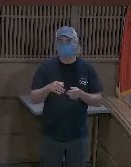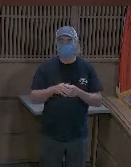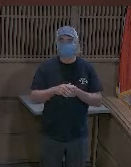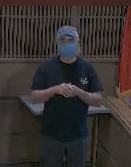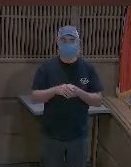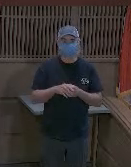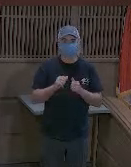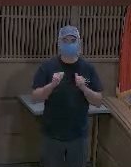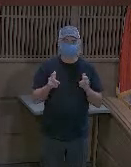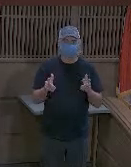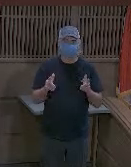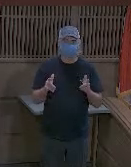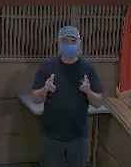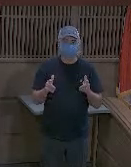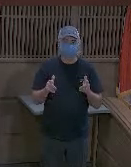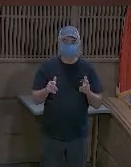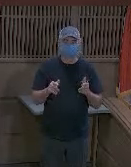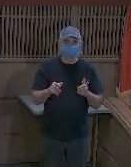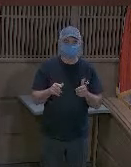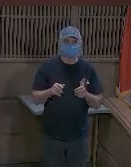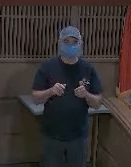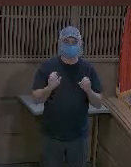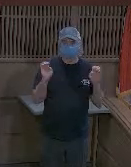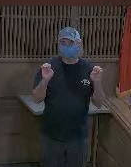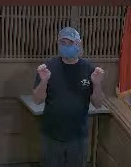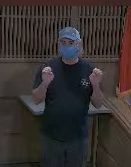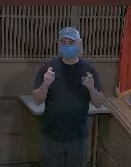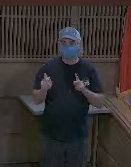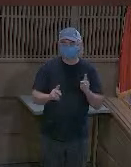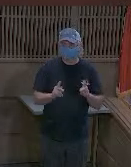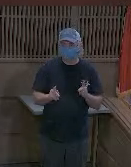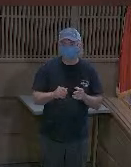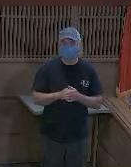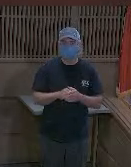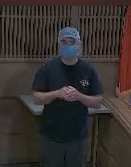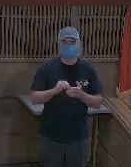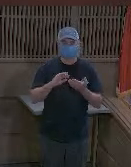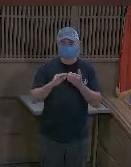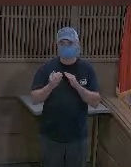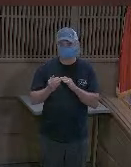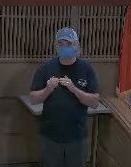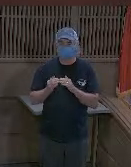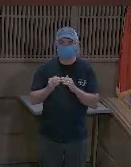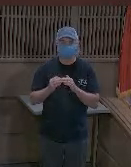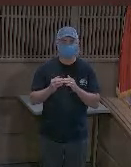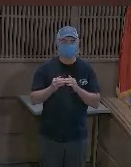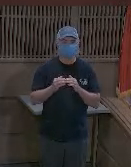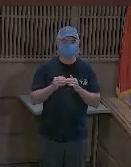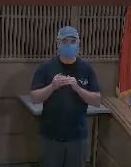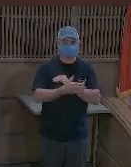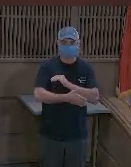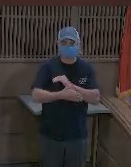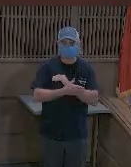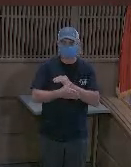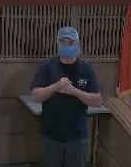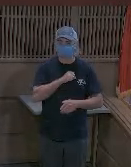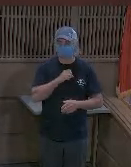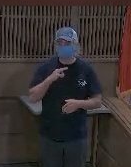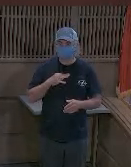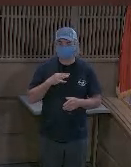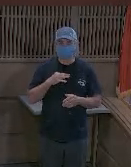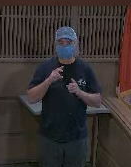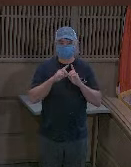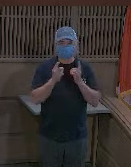thank all of our first responders. I want to thank the county staff, county administration, the Department of Public Health for